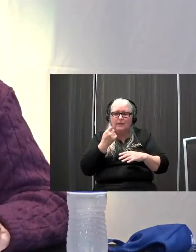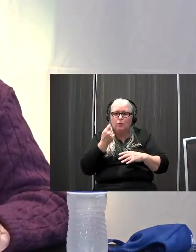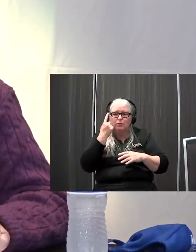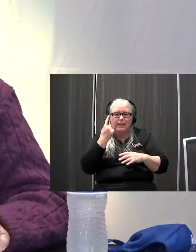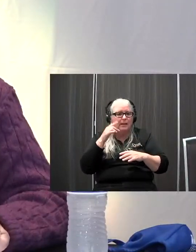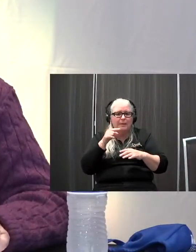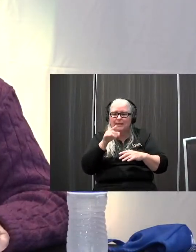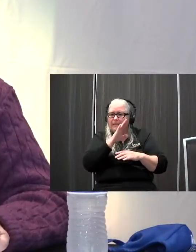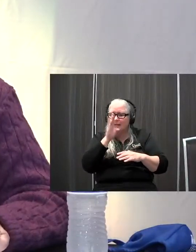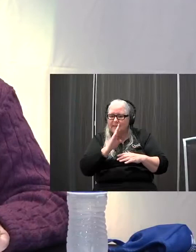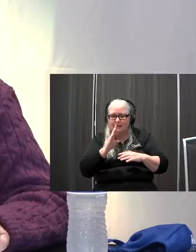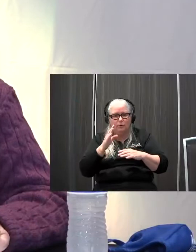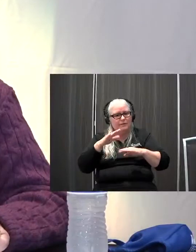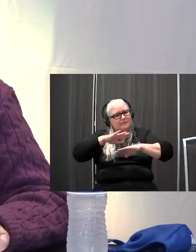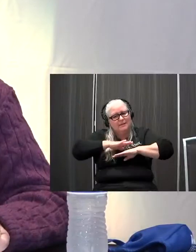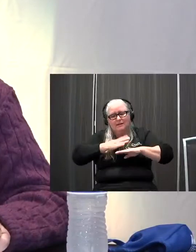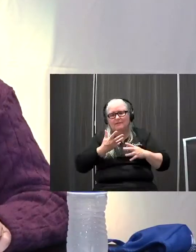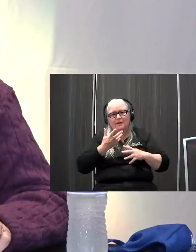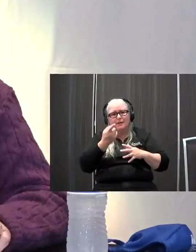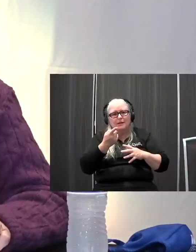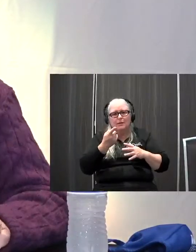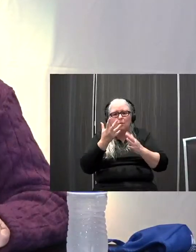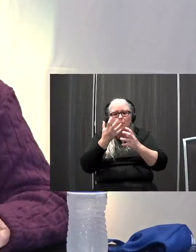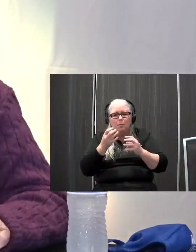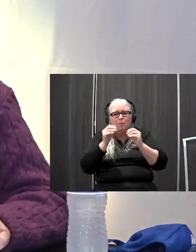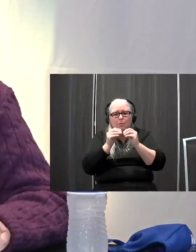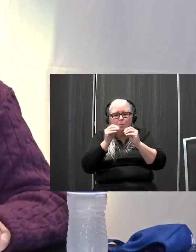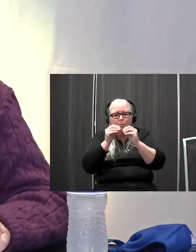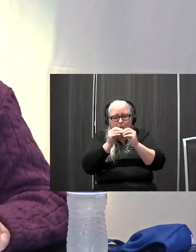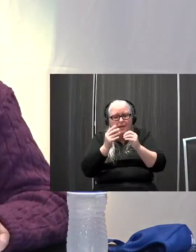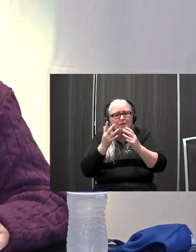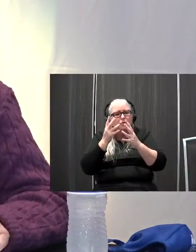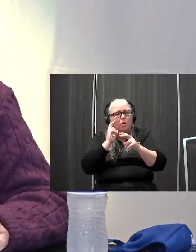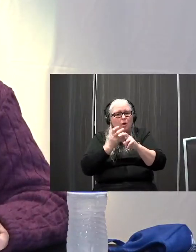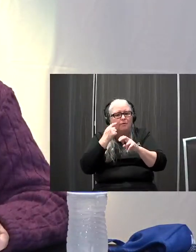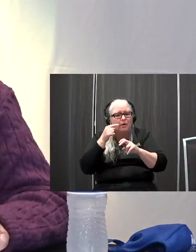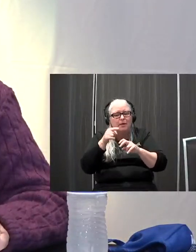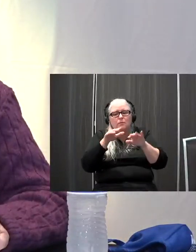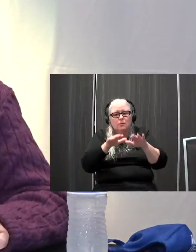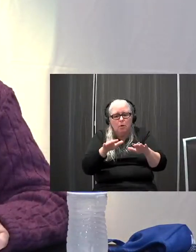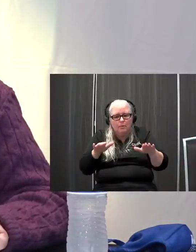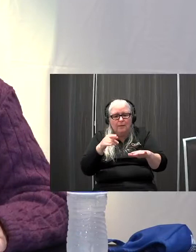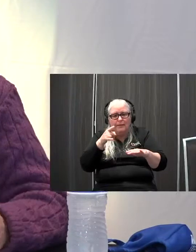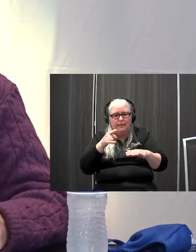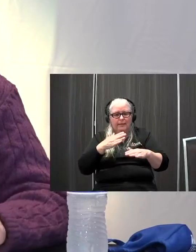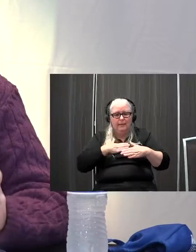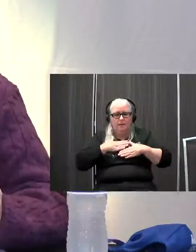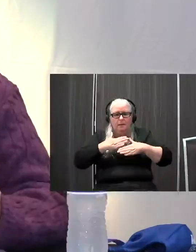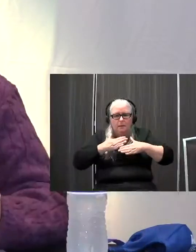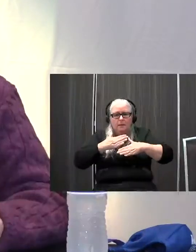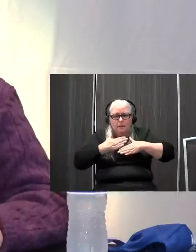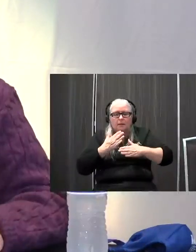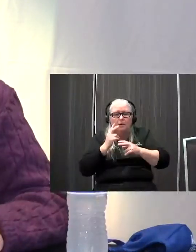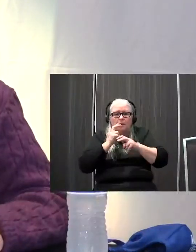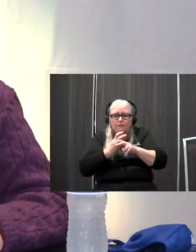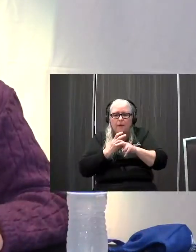fill. He just seeks more and more and more, and it's hard to get him to calm down. And he's even started hyperventilating from being so kind of